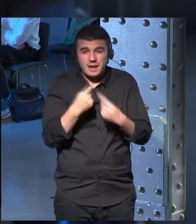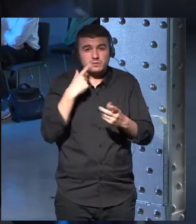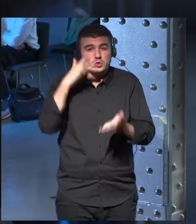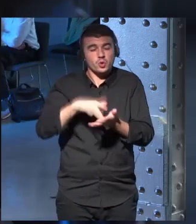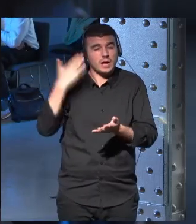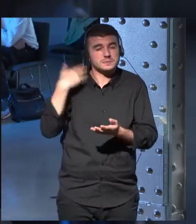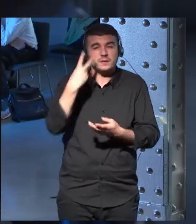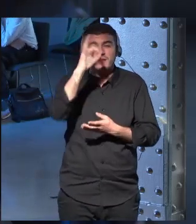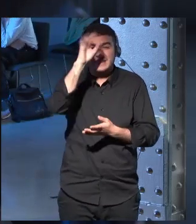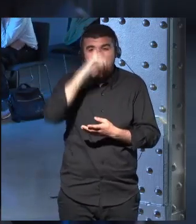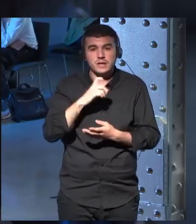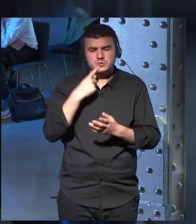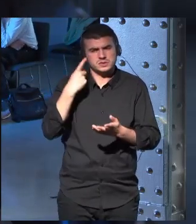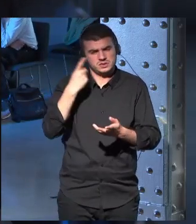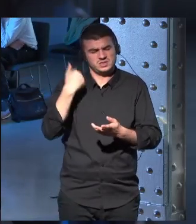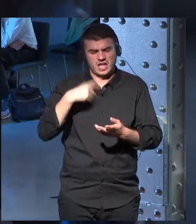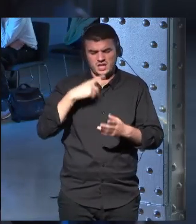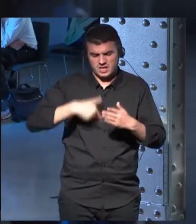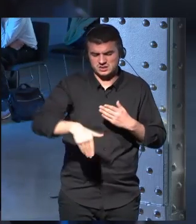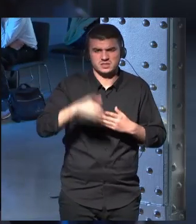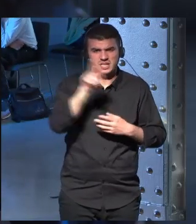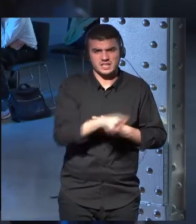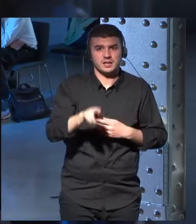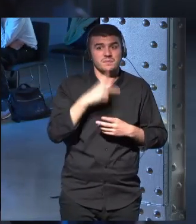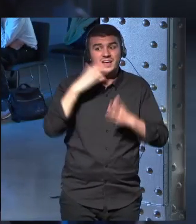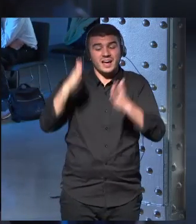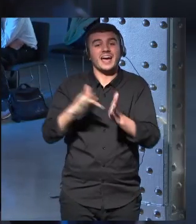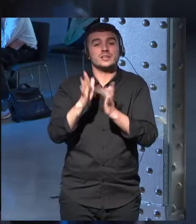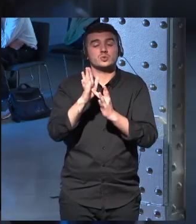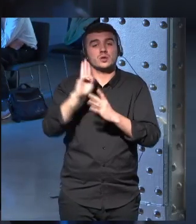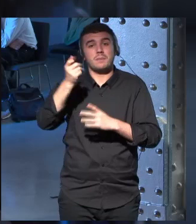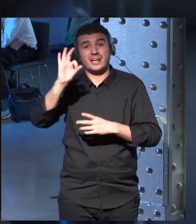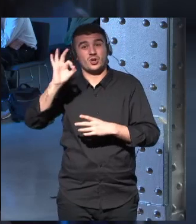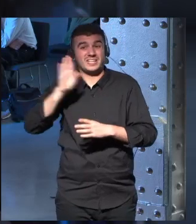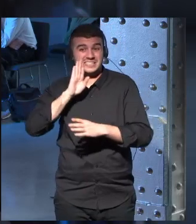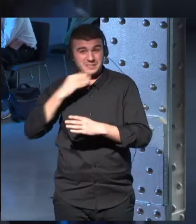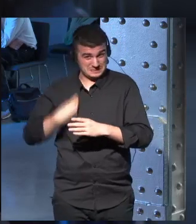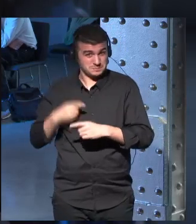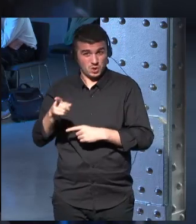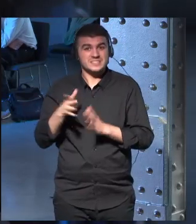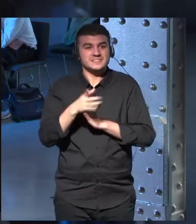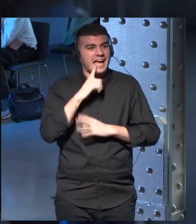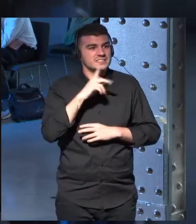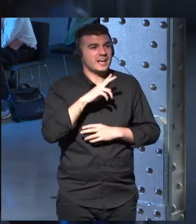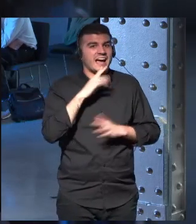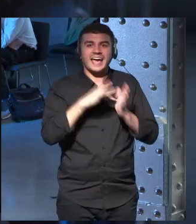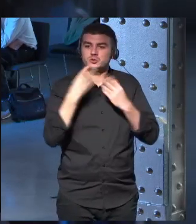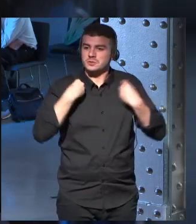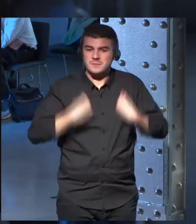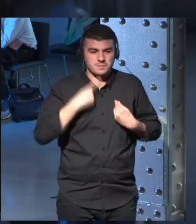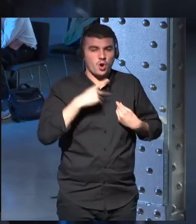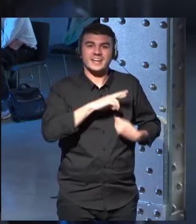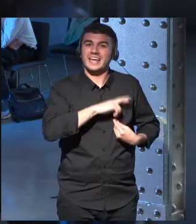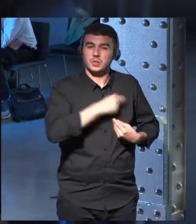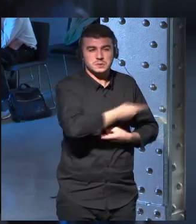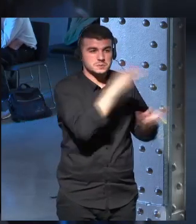Pasolini's Jesus was not the Jesus of institutional religion. He was a wild, intense,